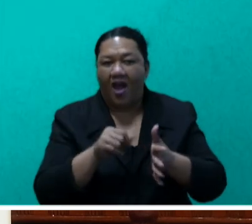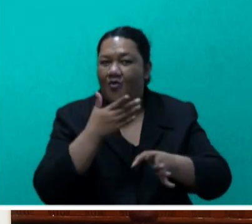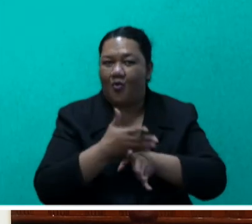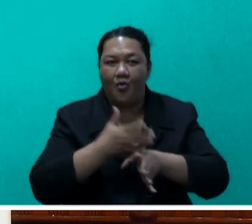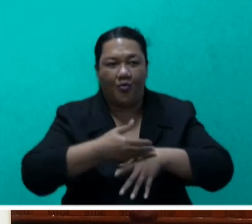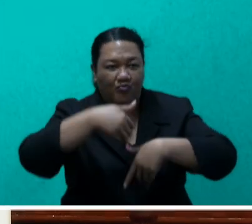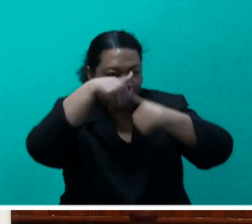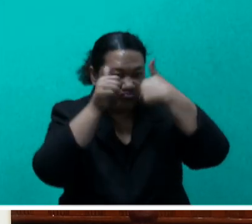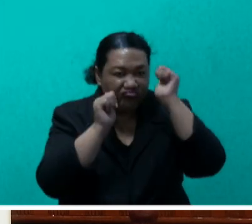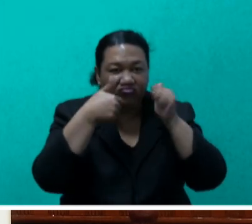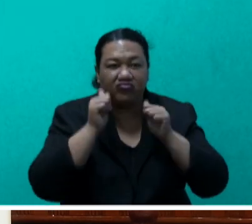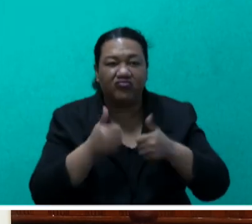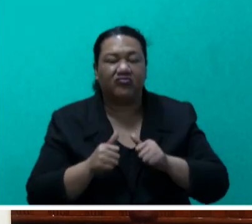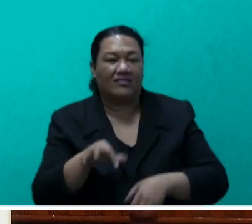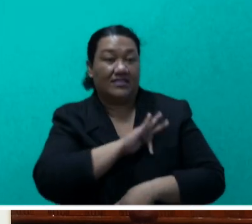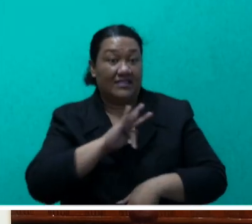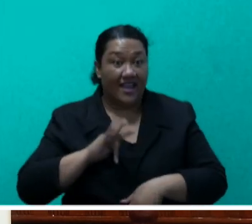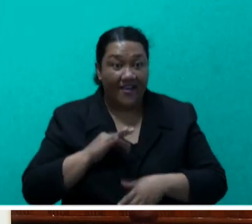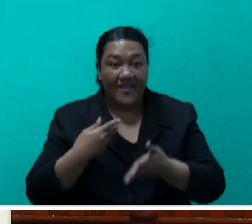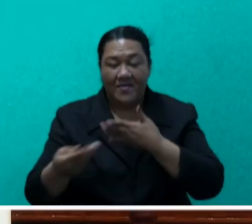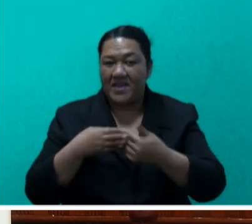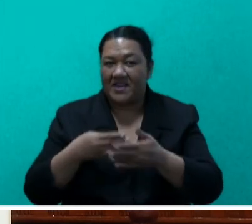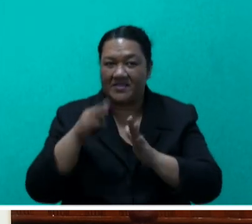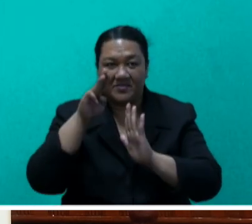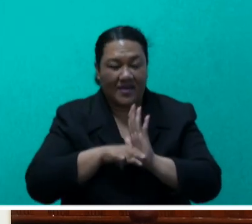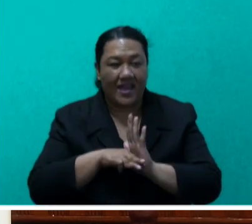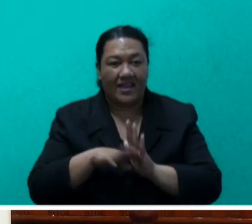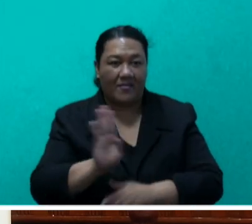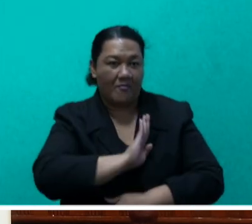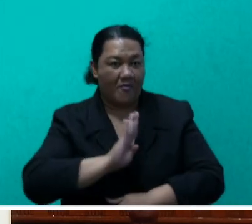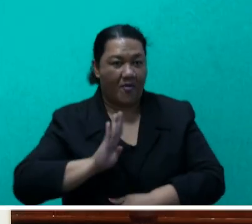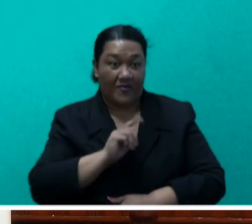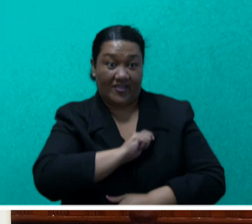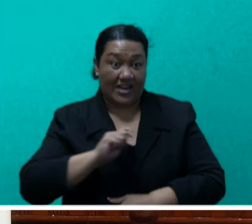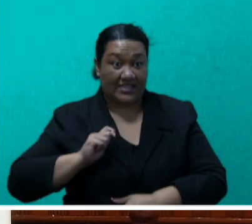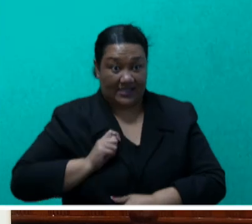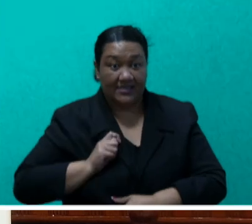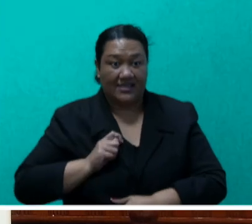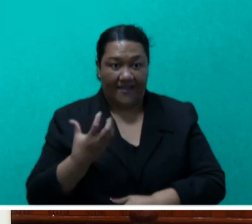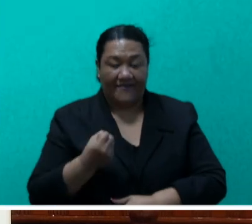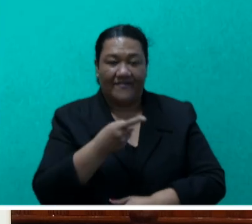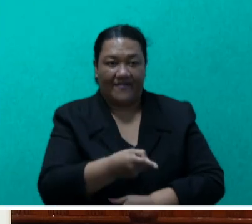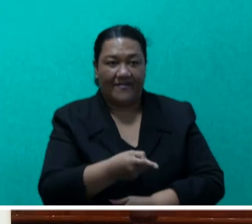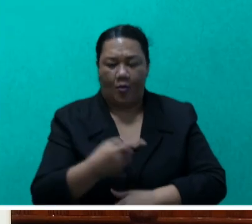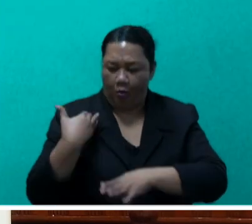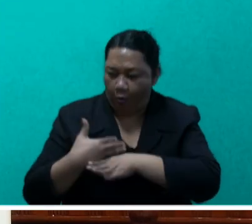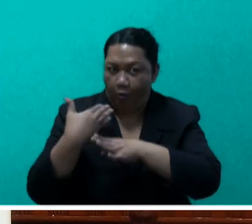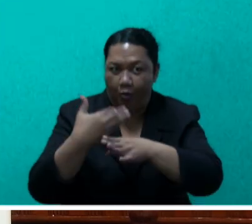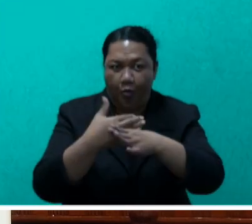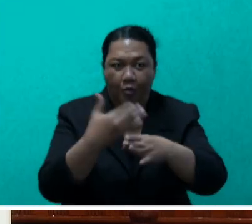staff, management, and its board of trustees, past and present.